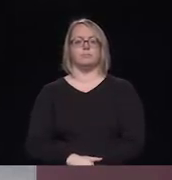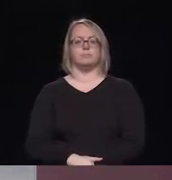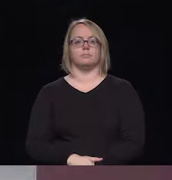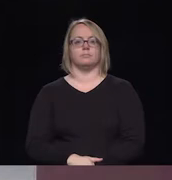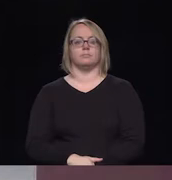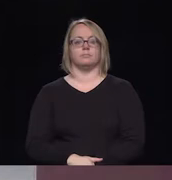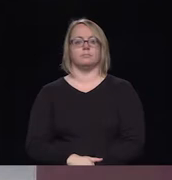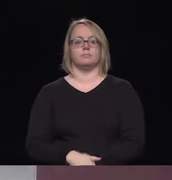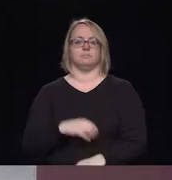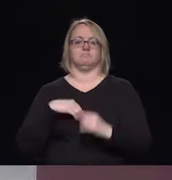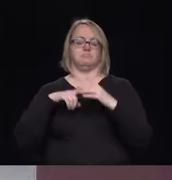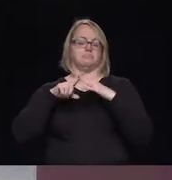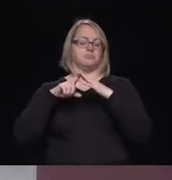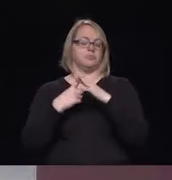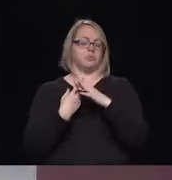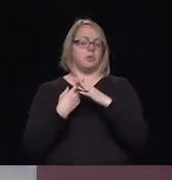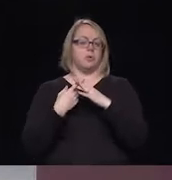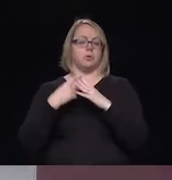white line.